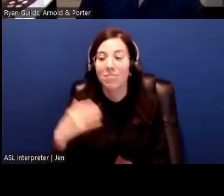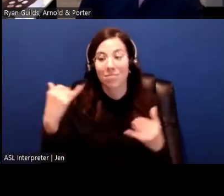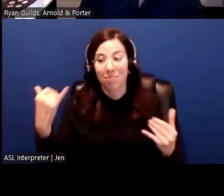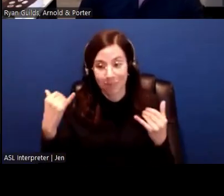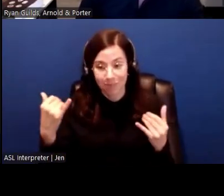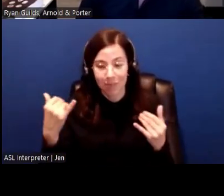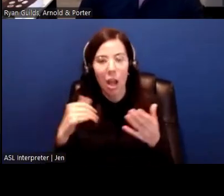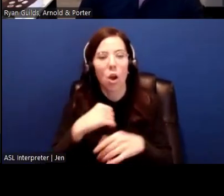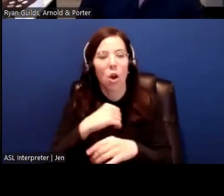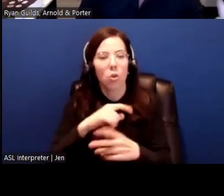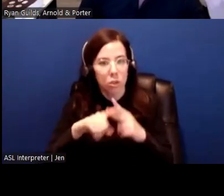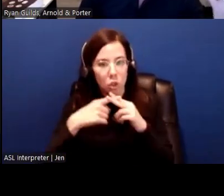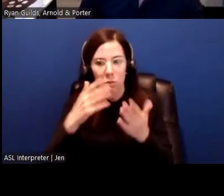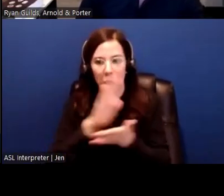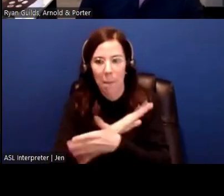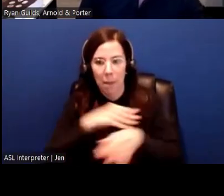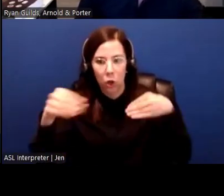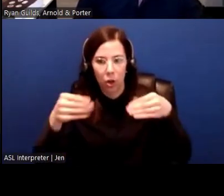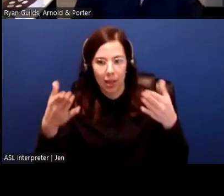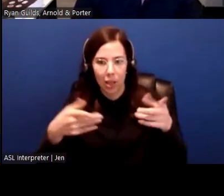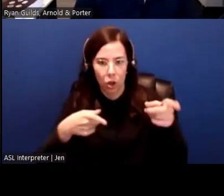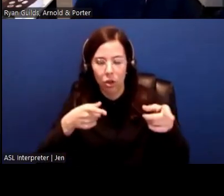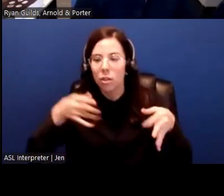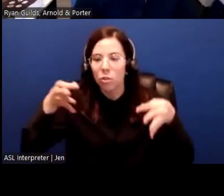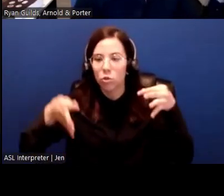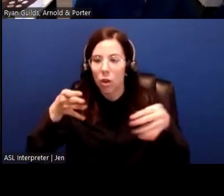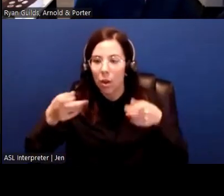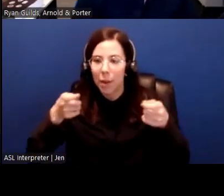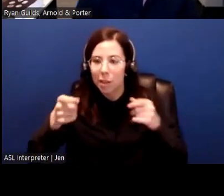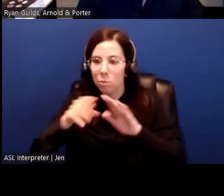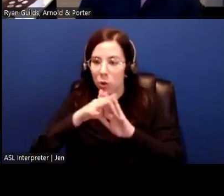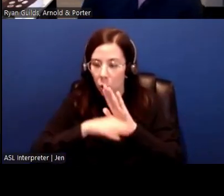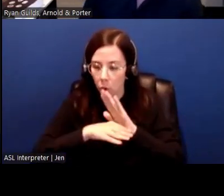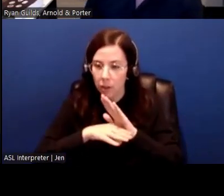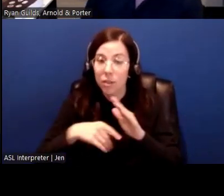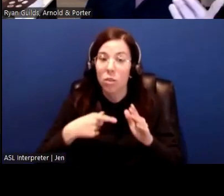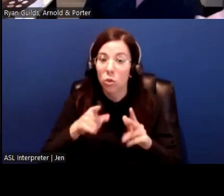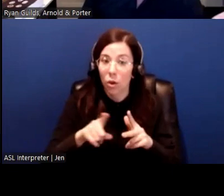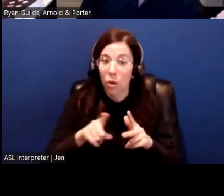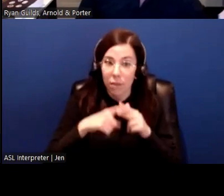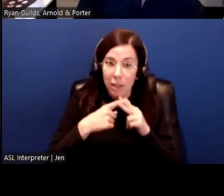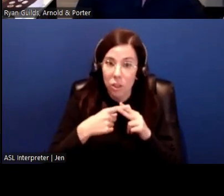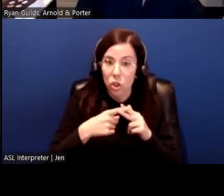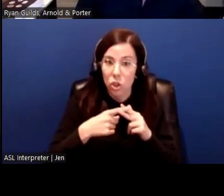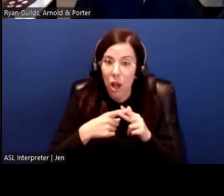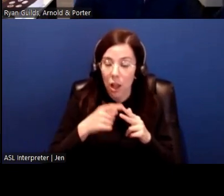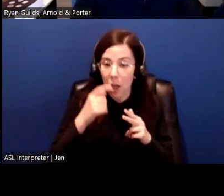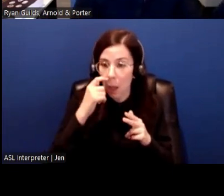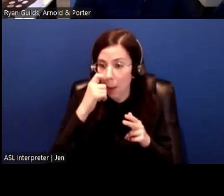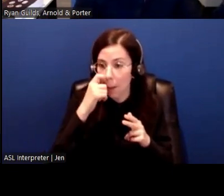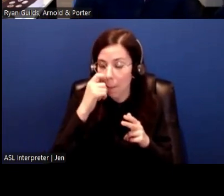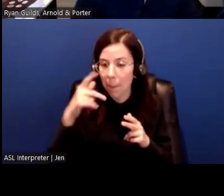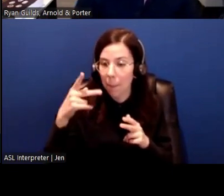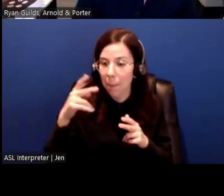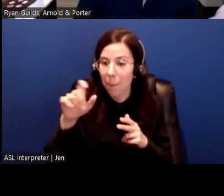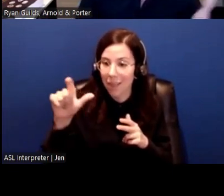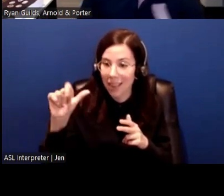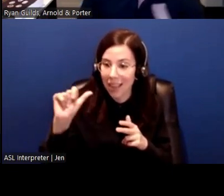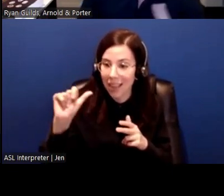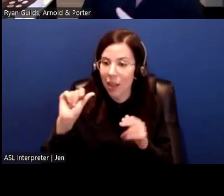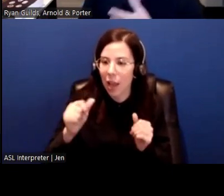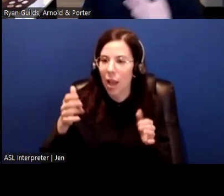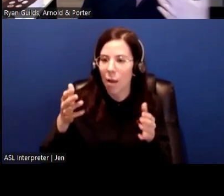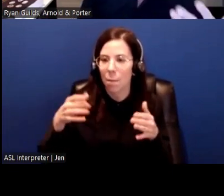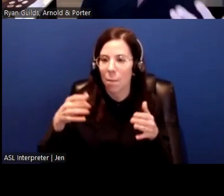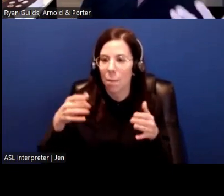This is what it looks like, right? So you've got your initial arraignment, right? Entry of plea, which can be waived or postponed.